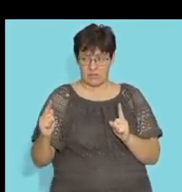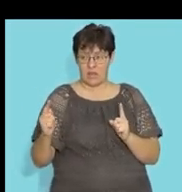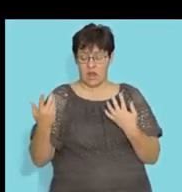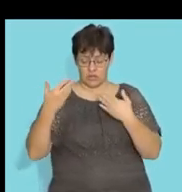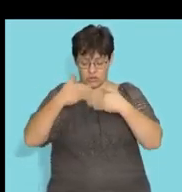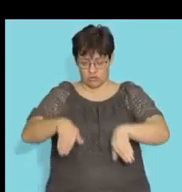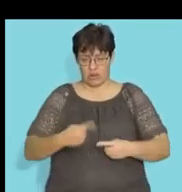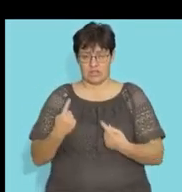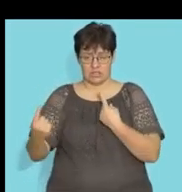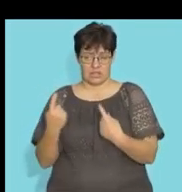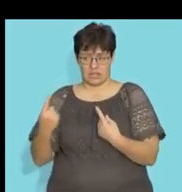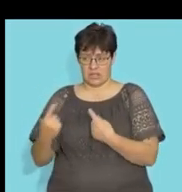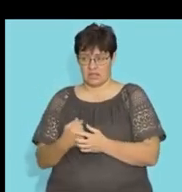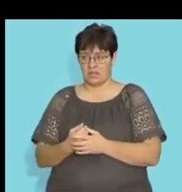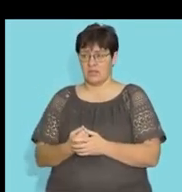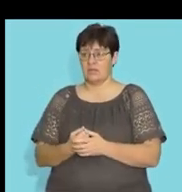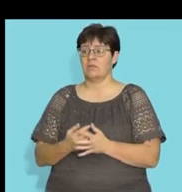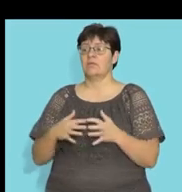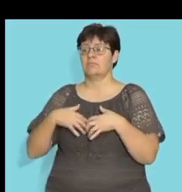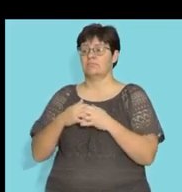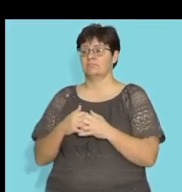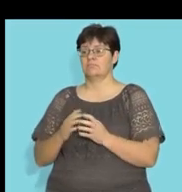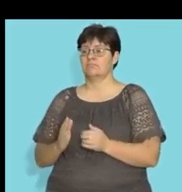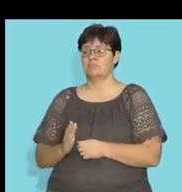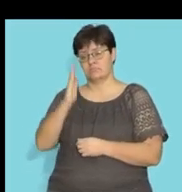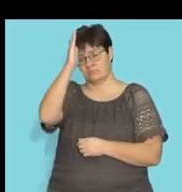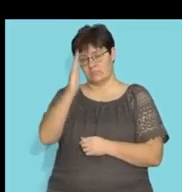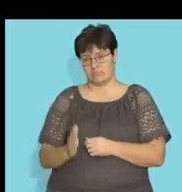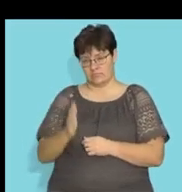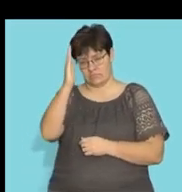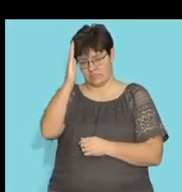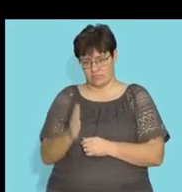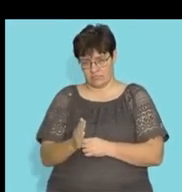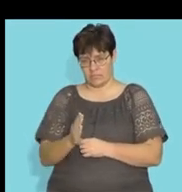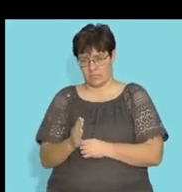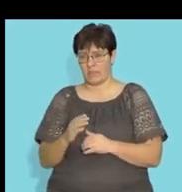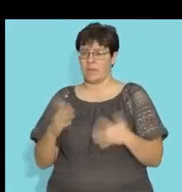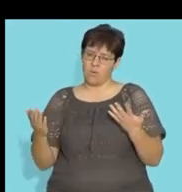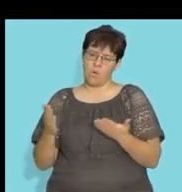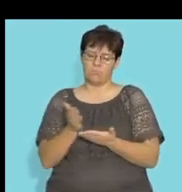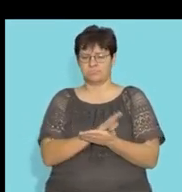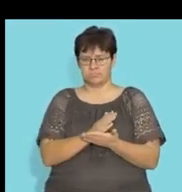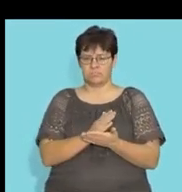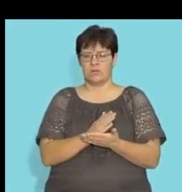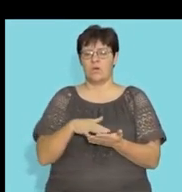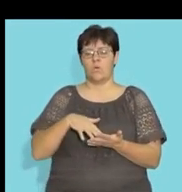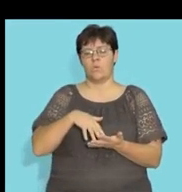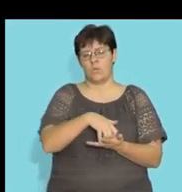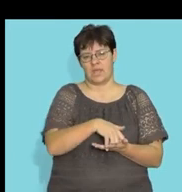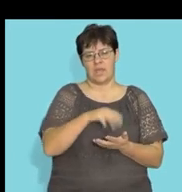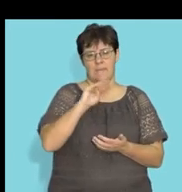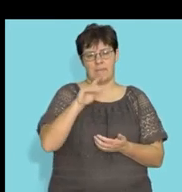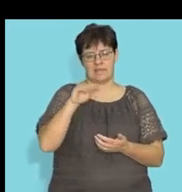to neutralize each other, it will form each other at a point that will be more or less